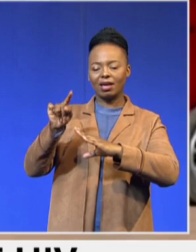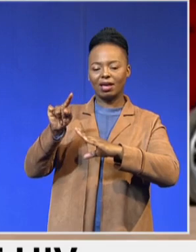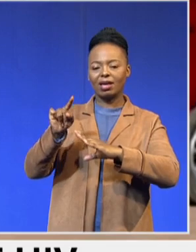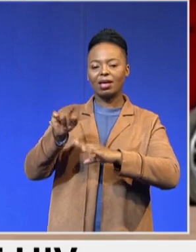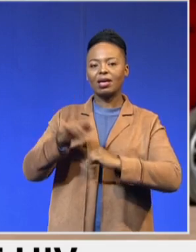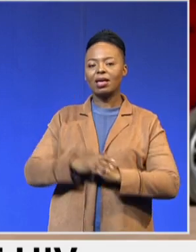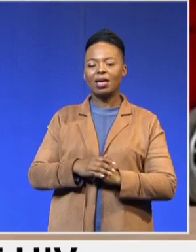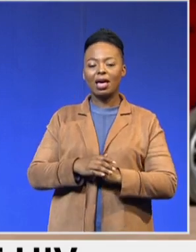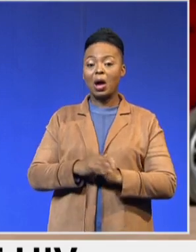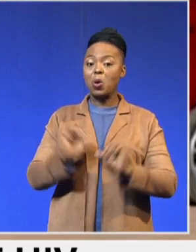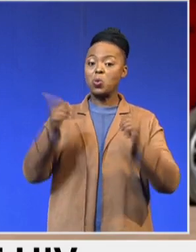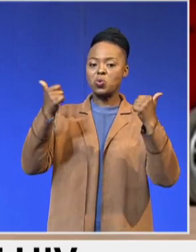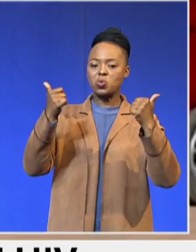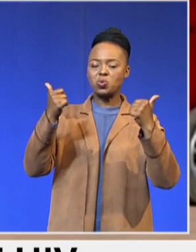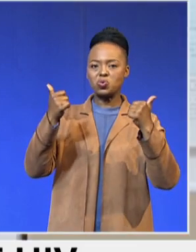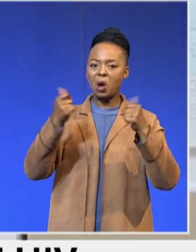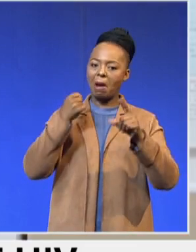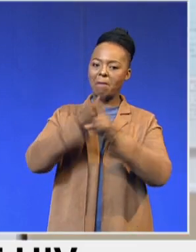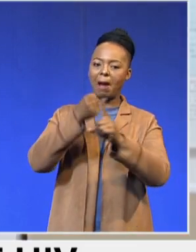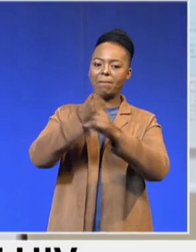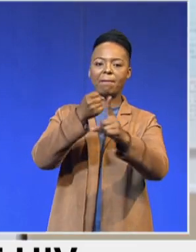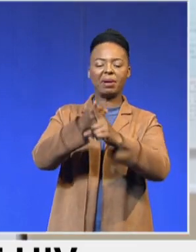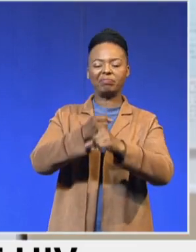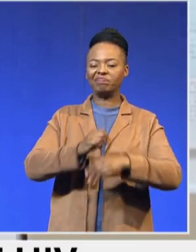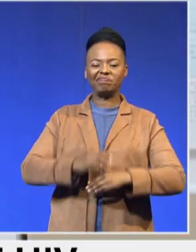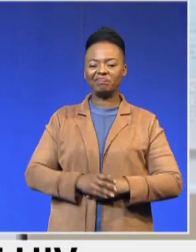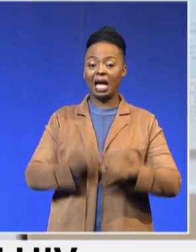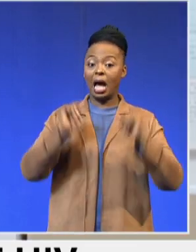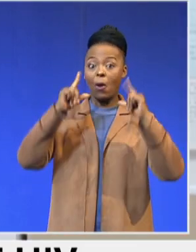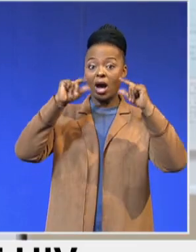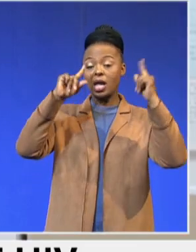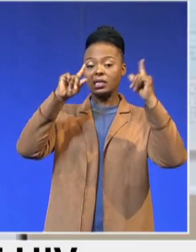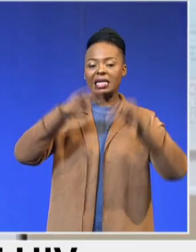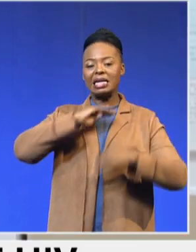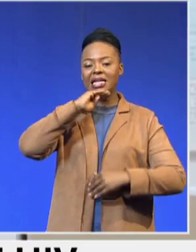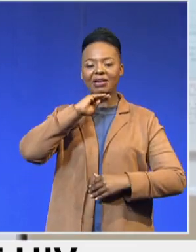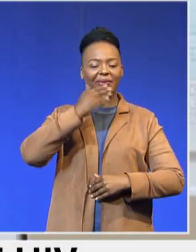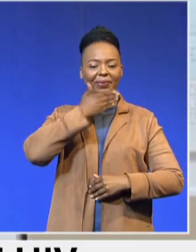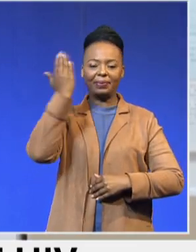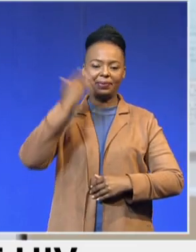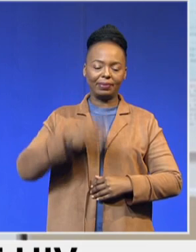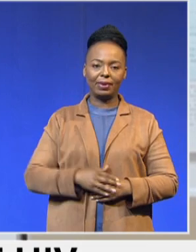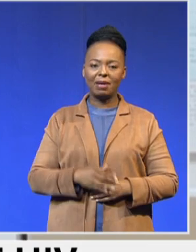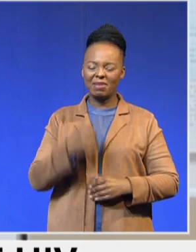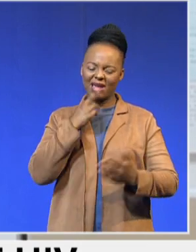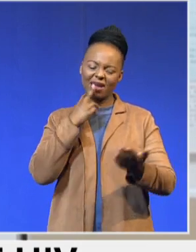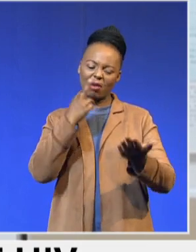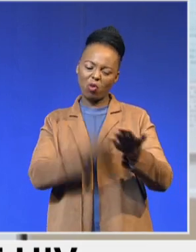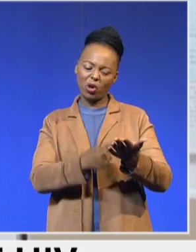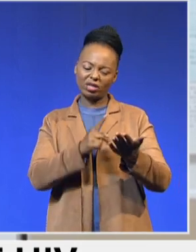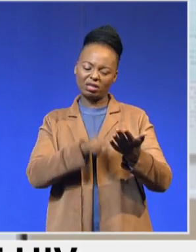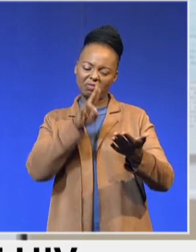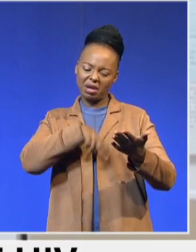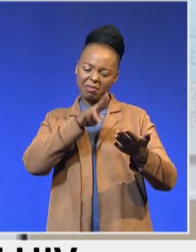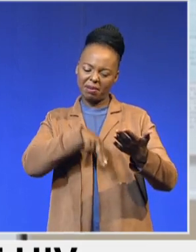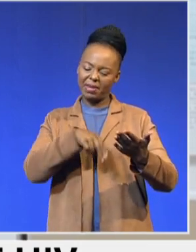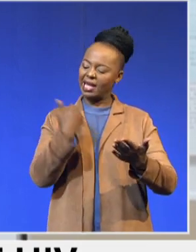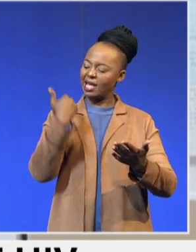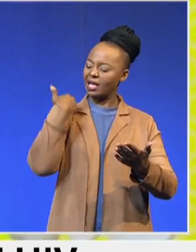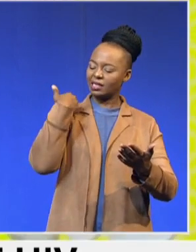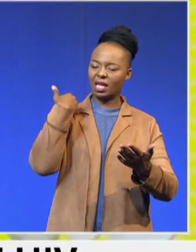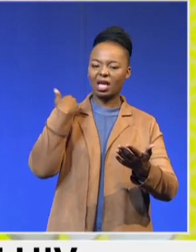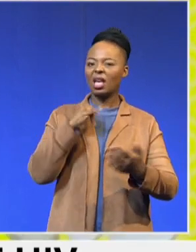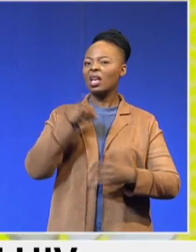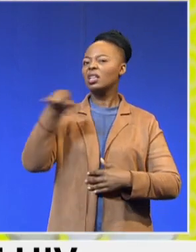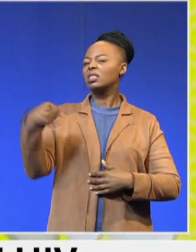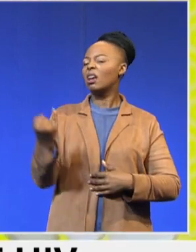well, it's not doing enough. All that I saw in the report that I read yesterday, it's just a